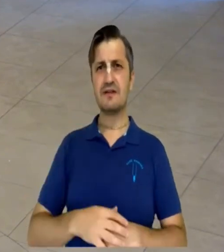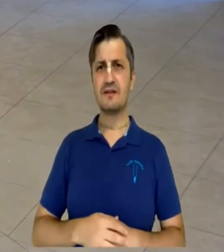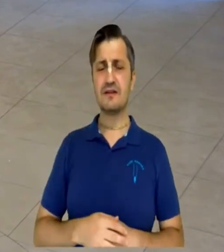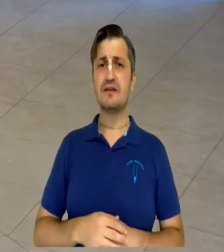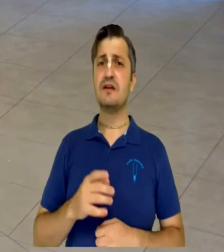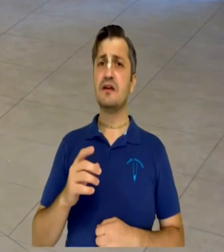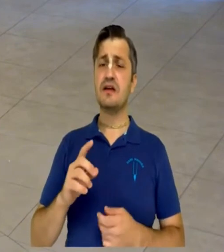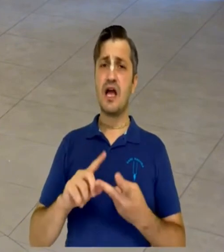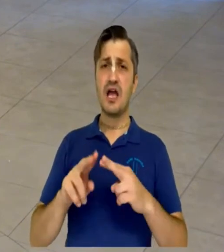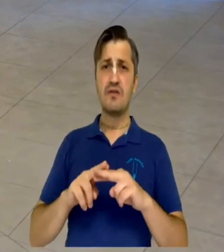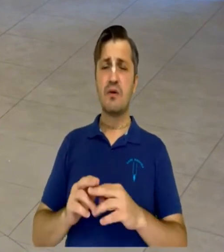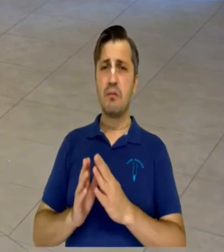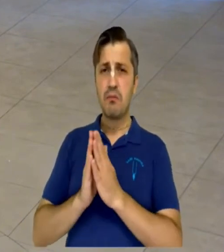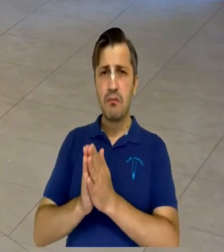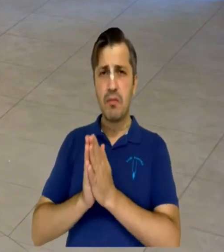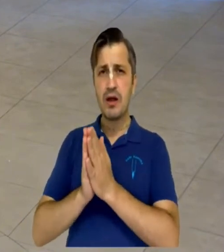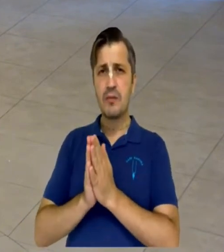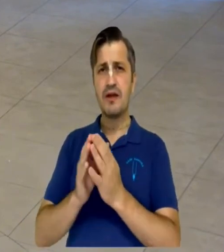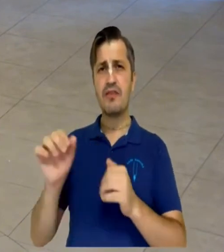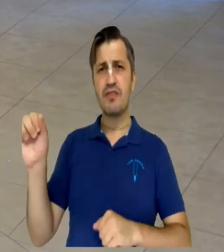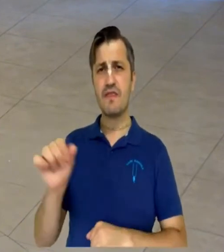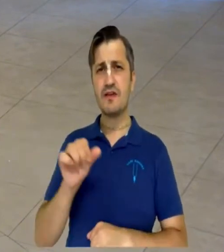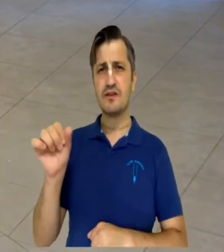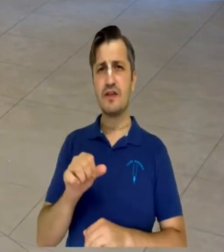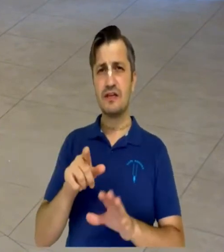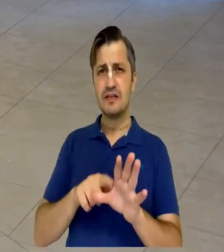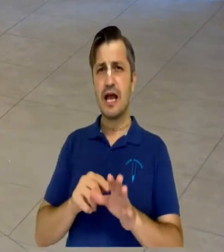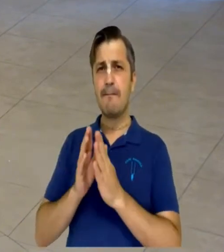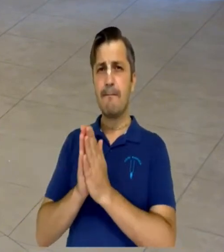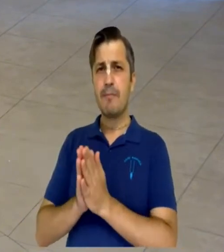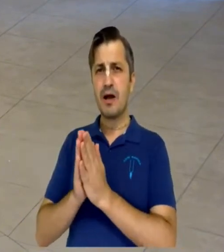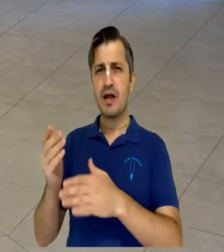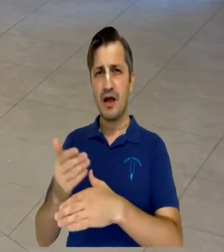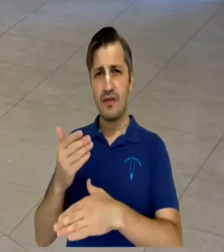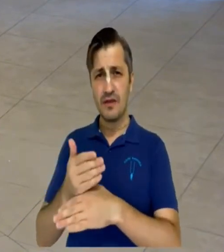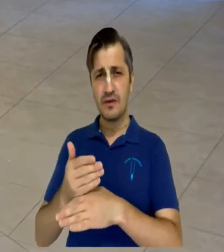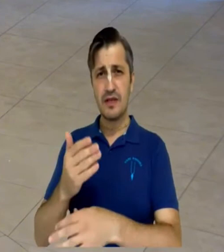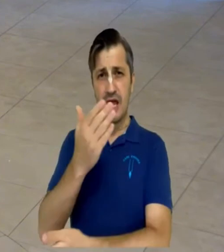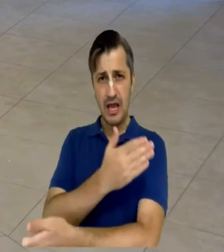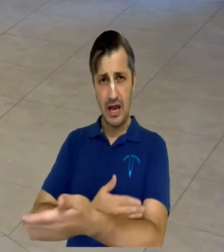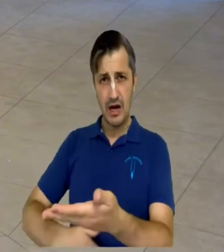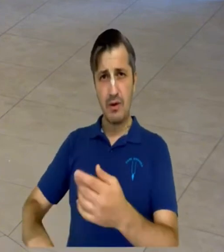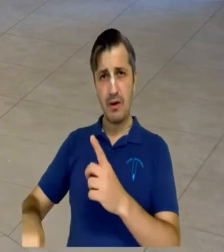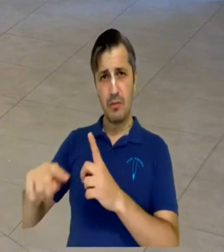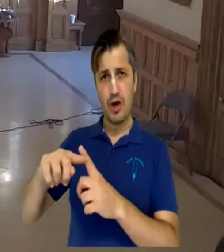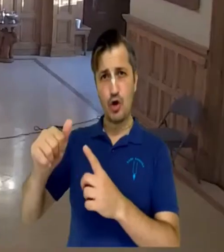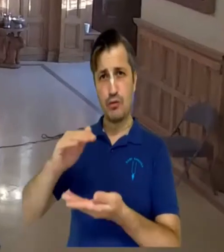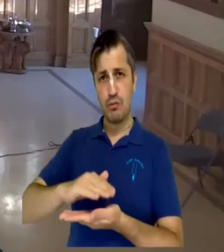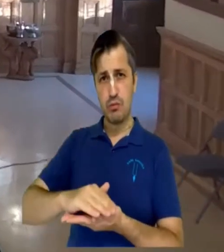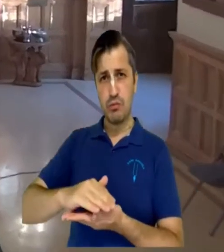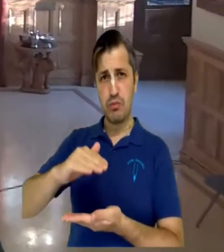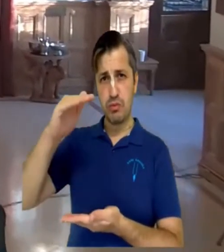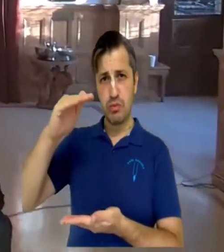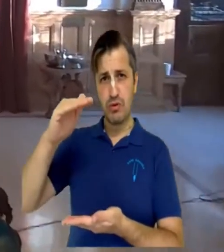again. So what's the point? Just go back home. You don't belong here. So over and over again,